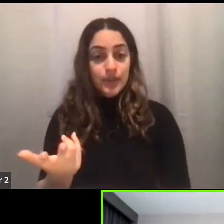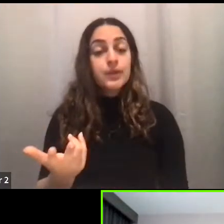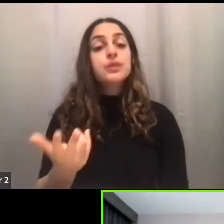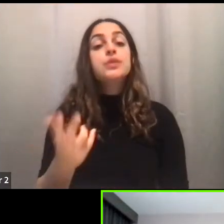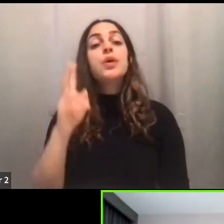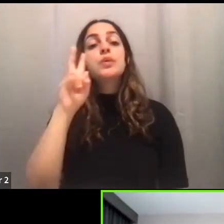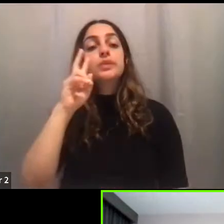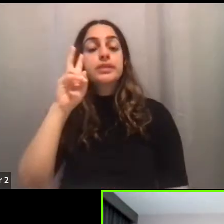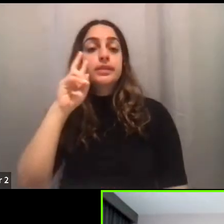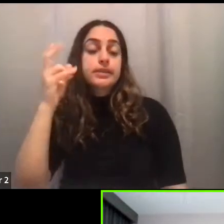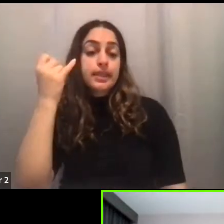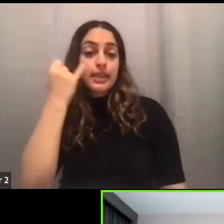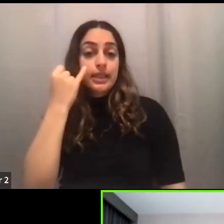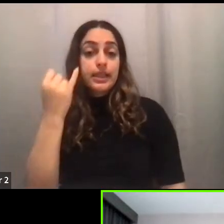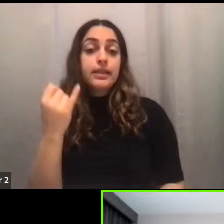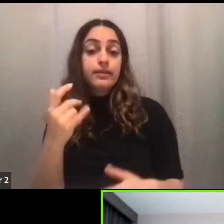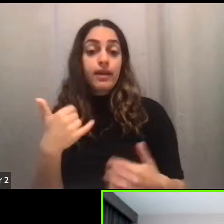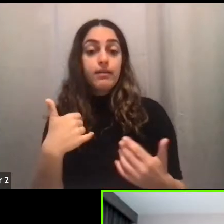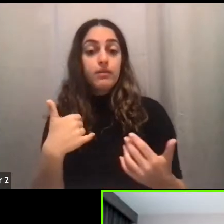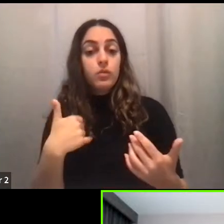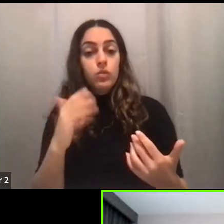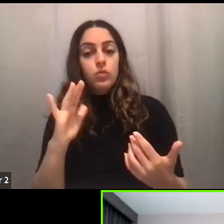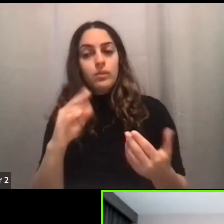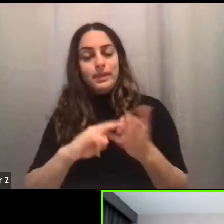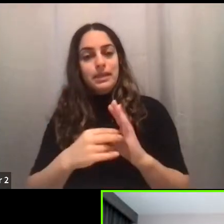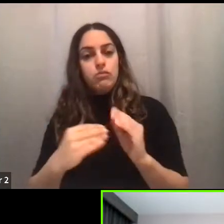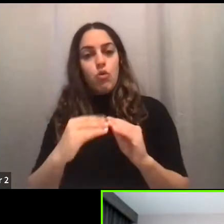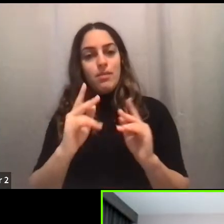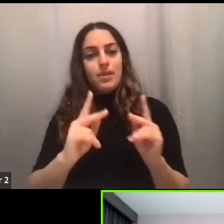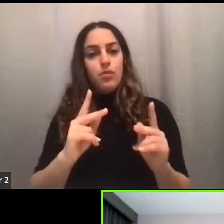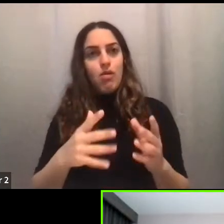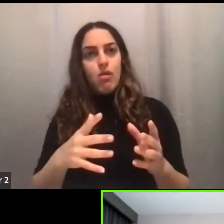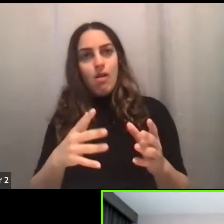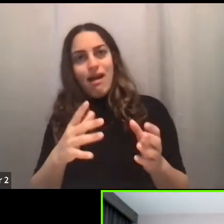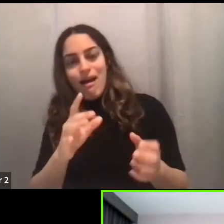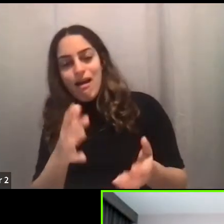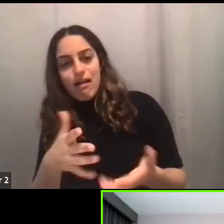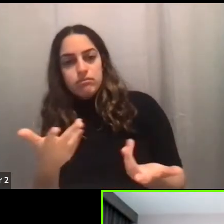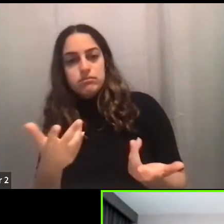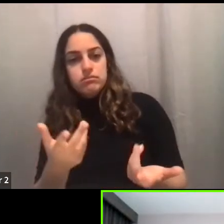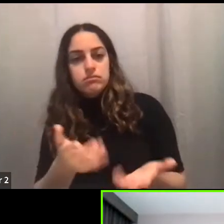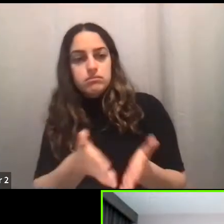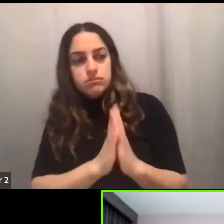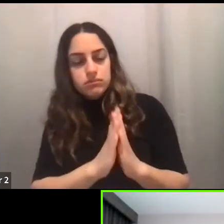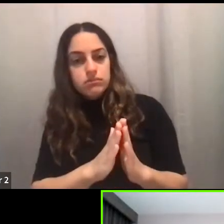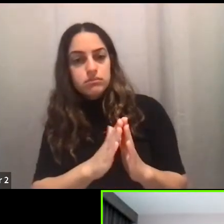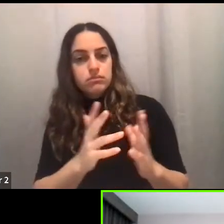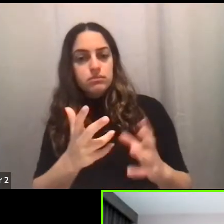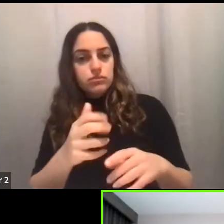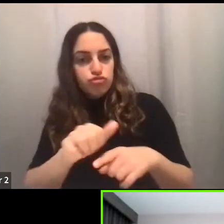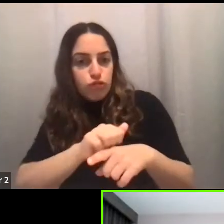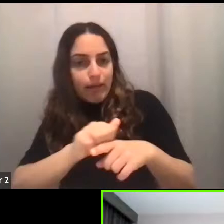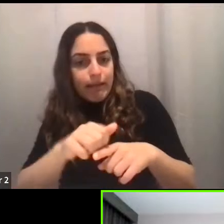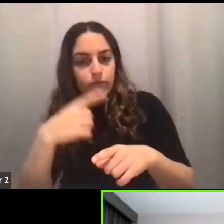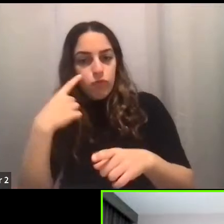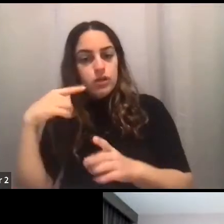turn leads to more people uh asking for and receiving uh training that gets them into construction thank you